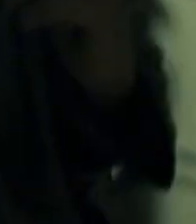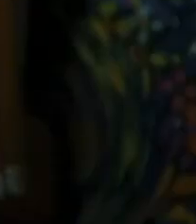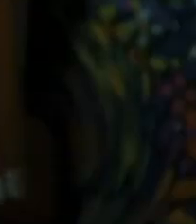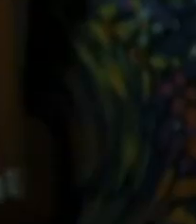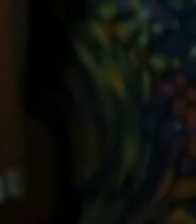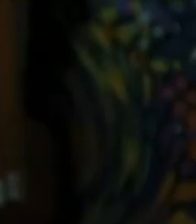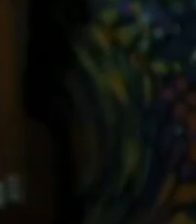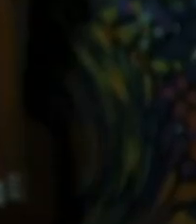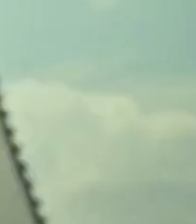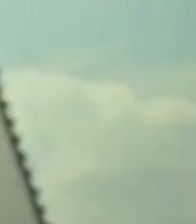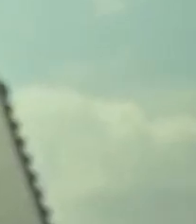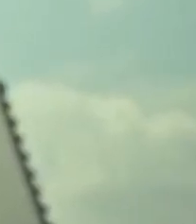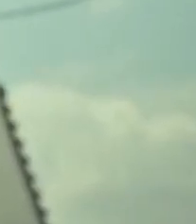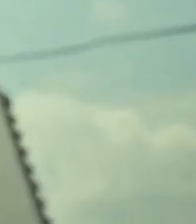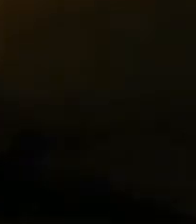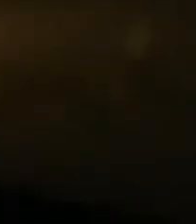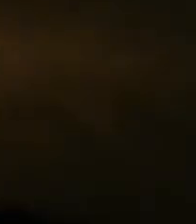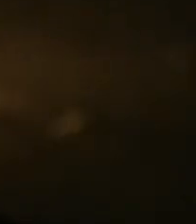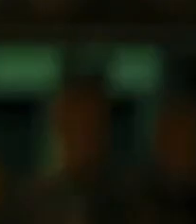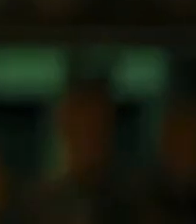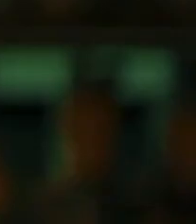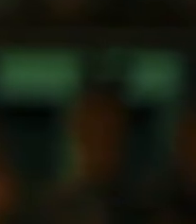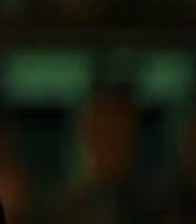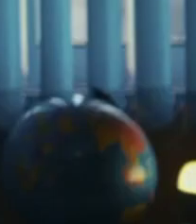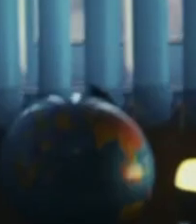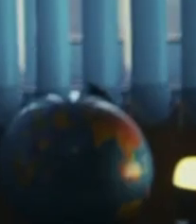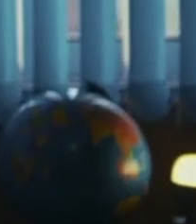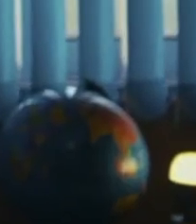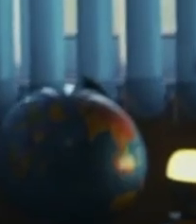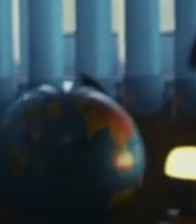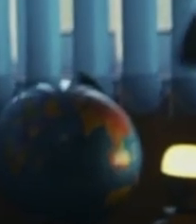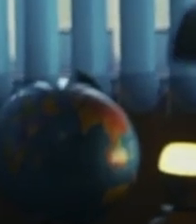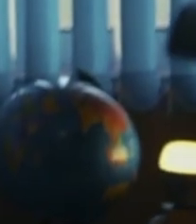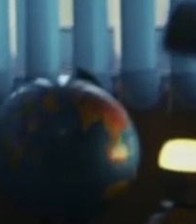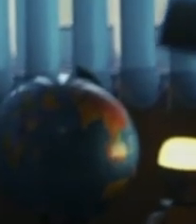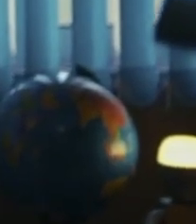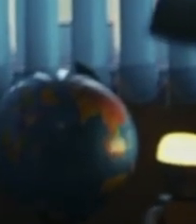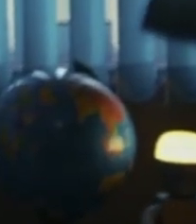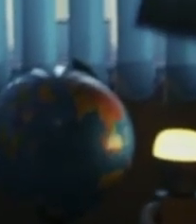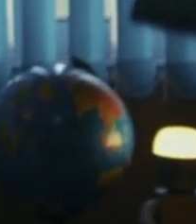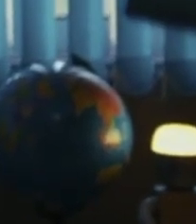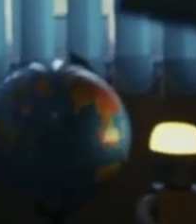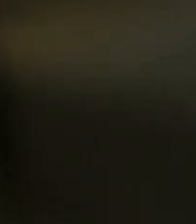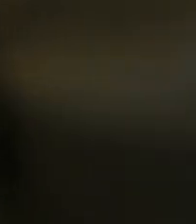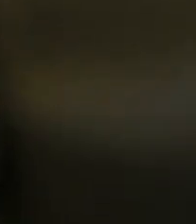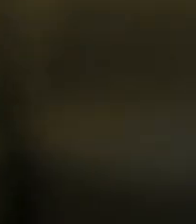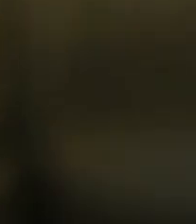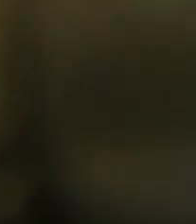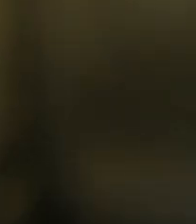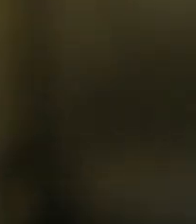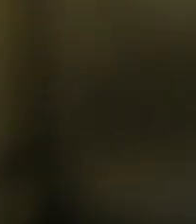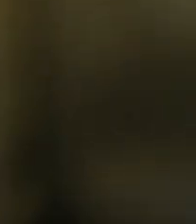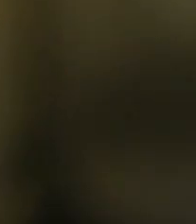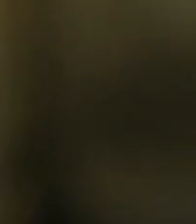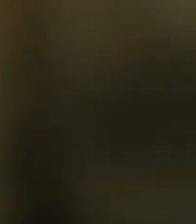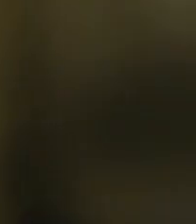I want to discuss my body, my choices, or my sex life. Your actions have been egregious. We're left with no